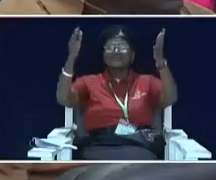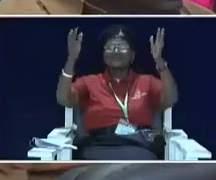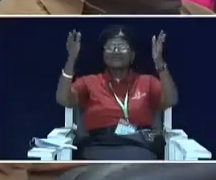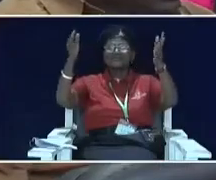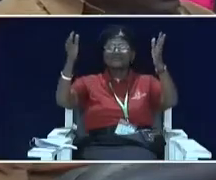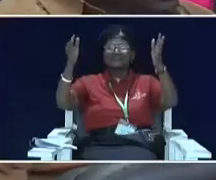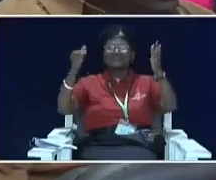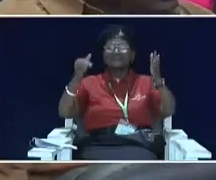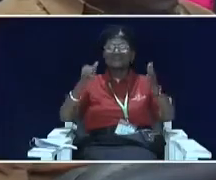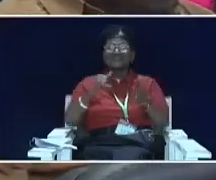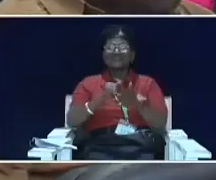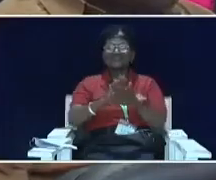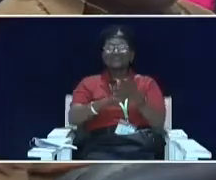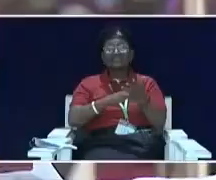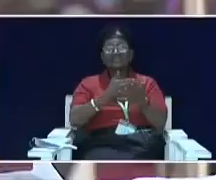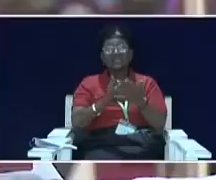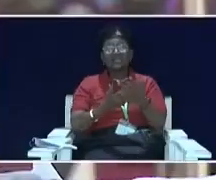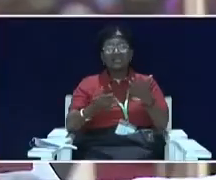It proves